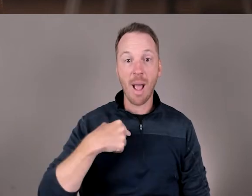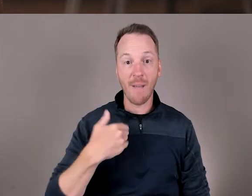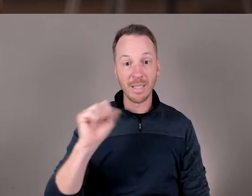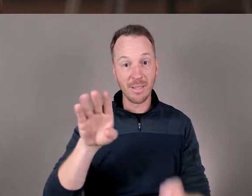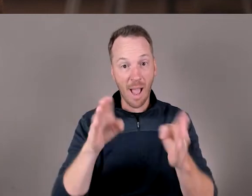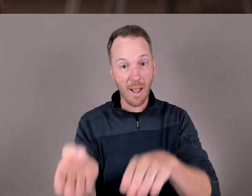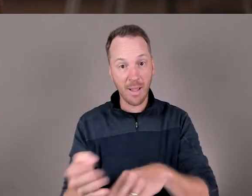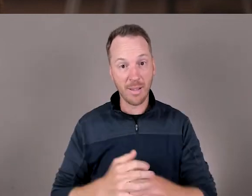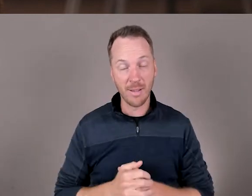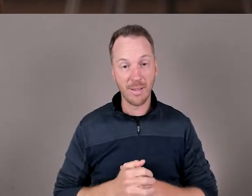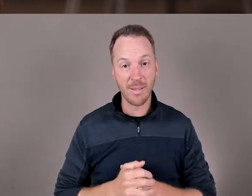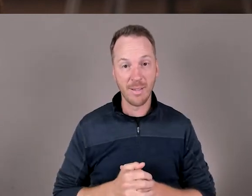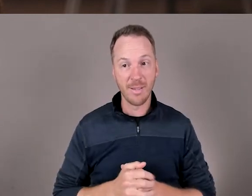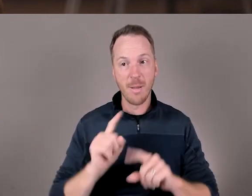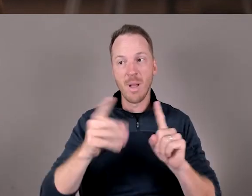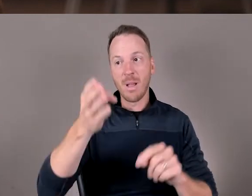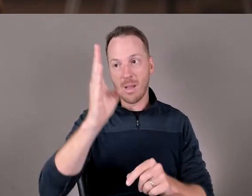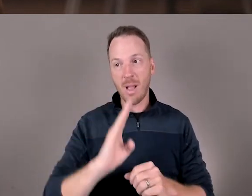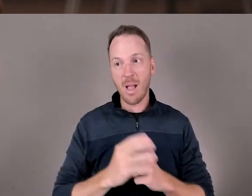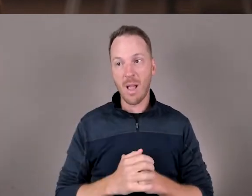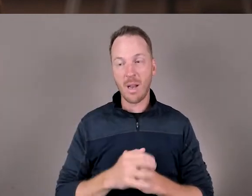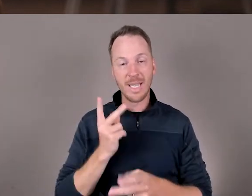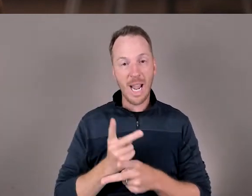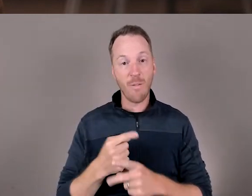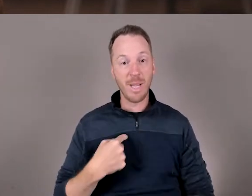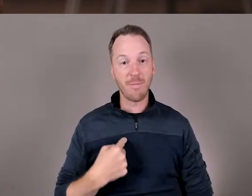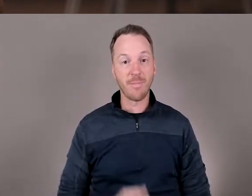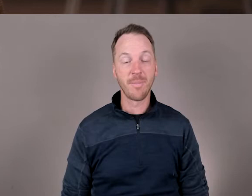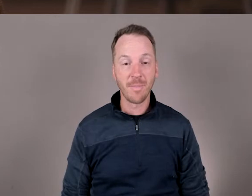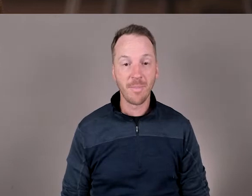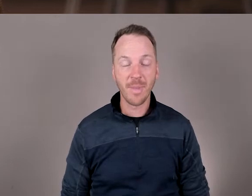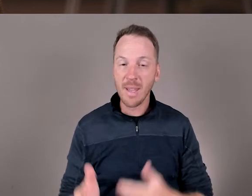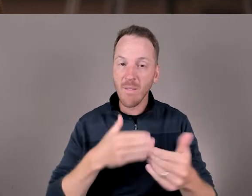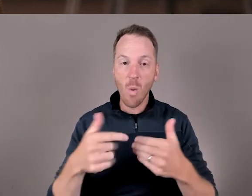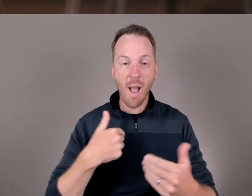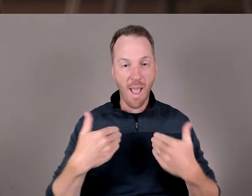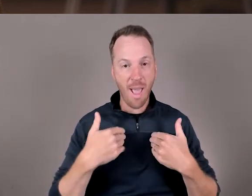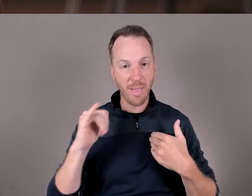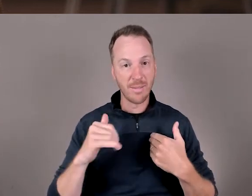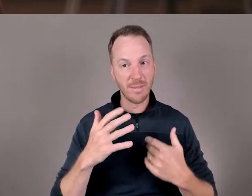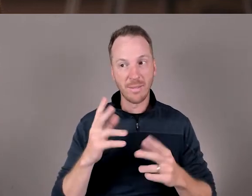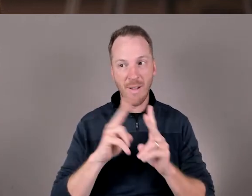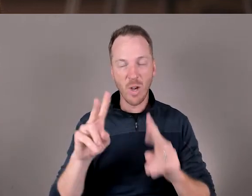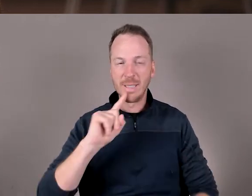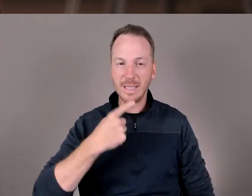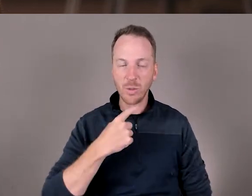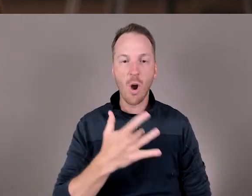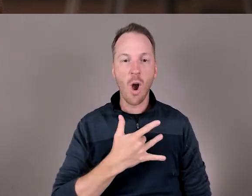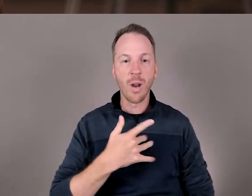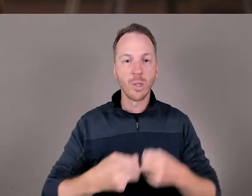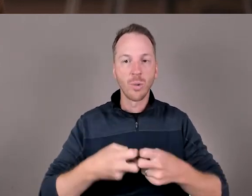dying. But God took care of me, even though I had this very, very serious heart